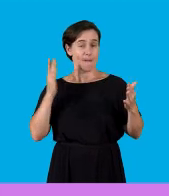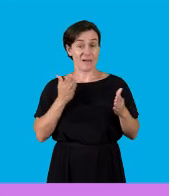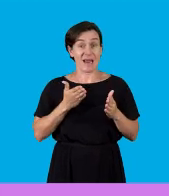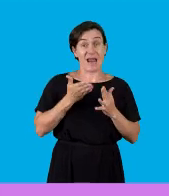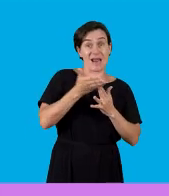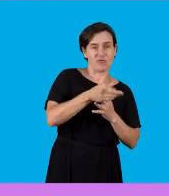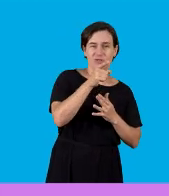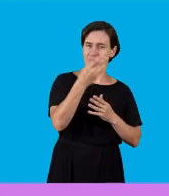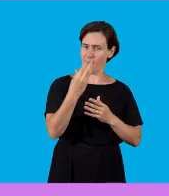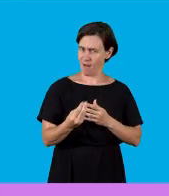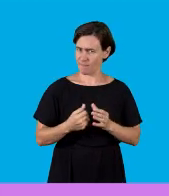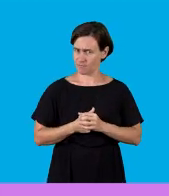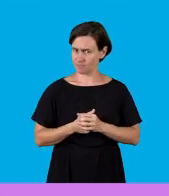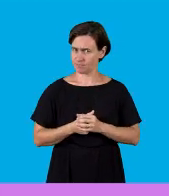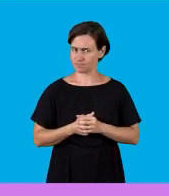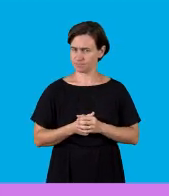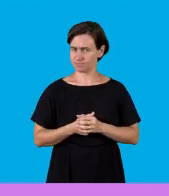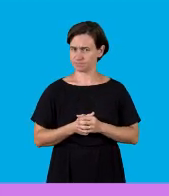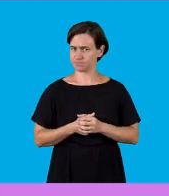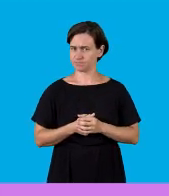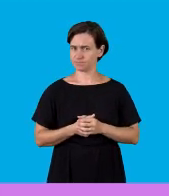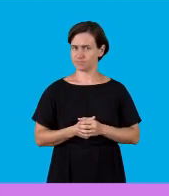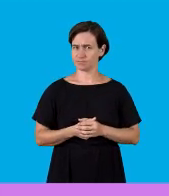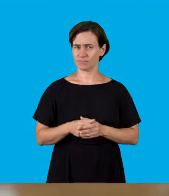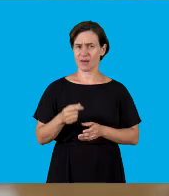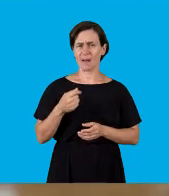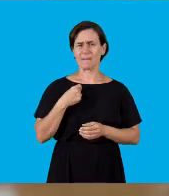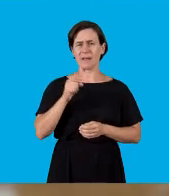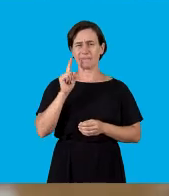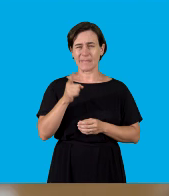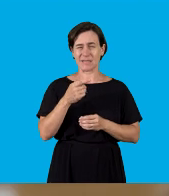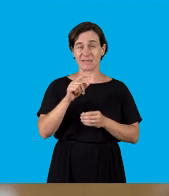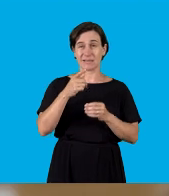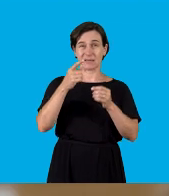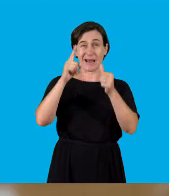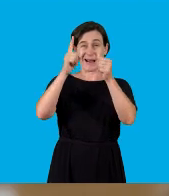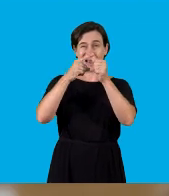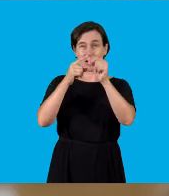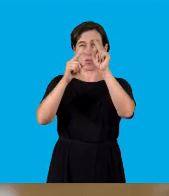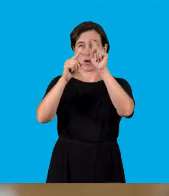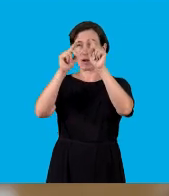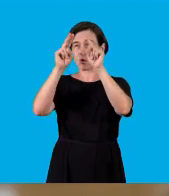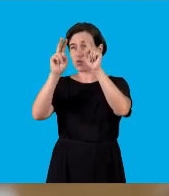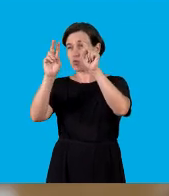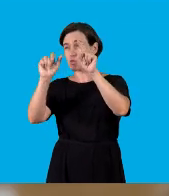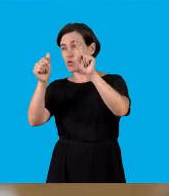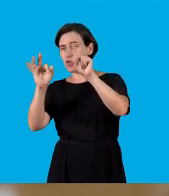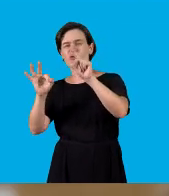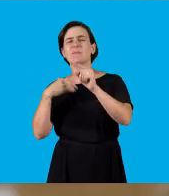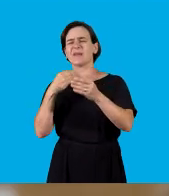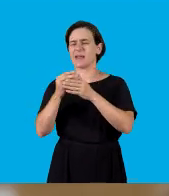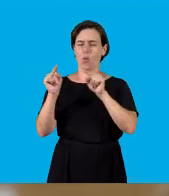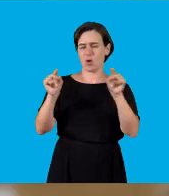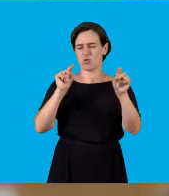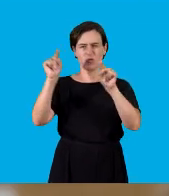does this stadium have. So there is no need to follow the counting in chronological order. You can just count it randomly so, but make sure that you